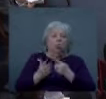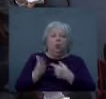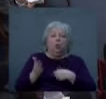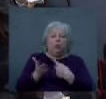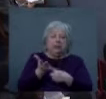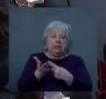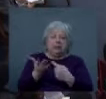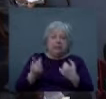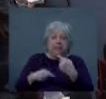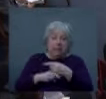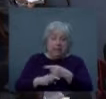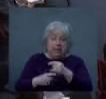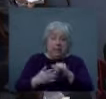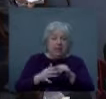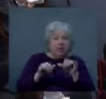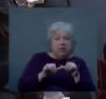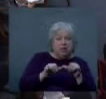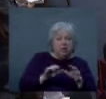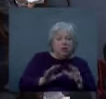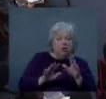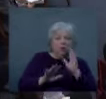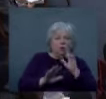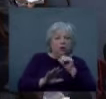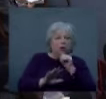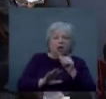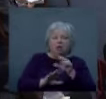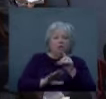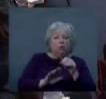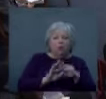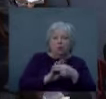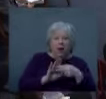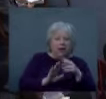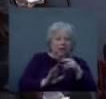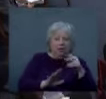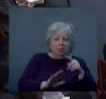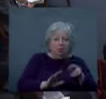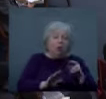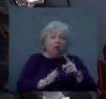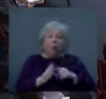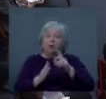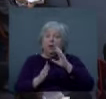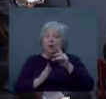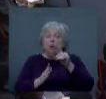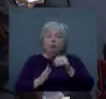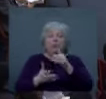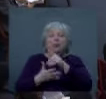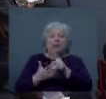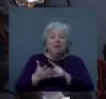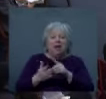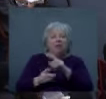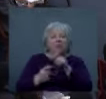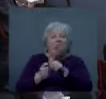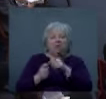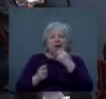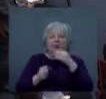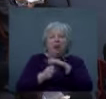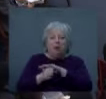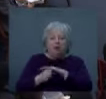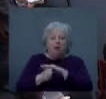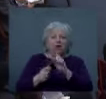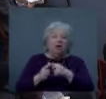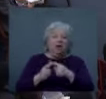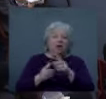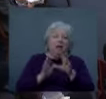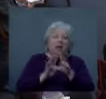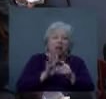everyone, that the engineers are not going to do the branding and the PR. What they are going to do is the design of the particular neighborhood, and then they will contract with